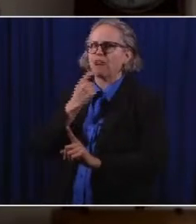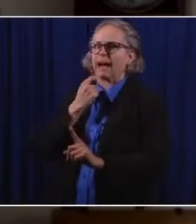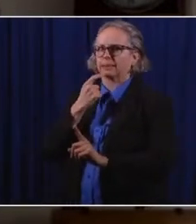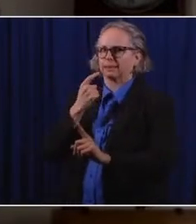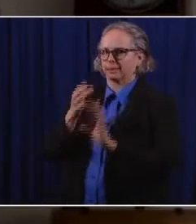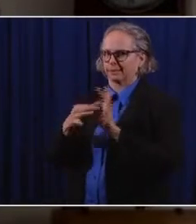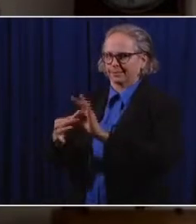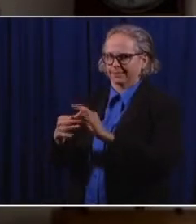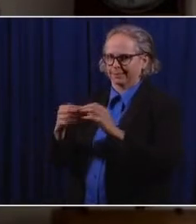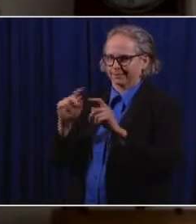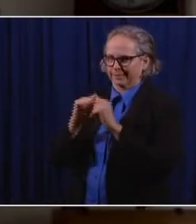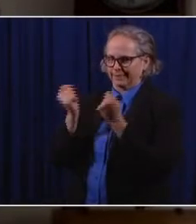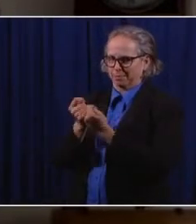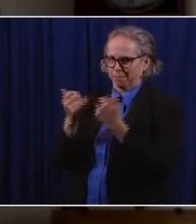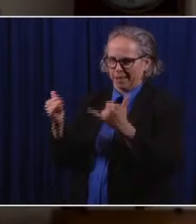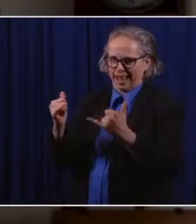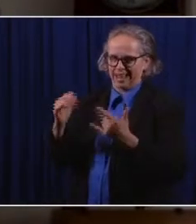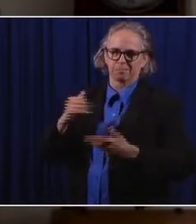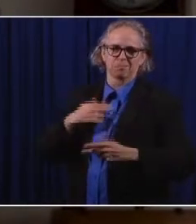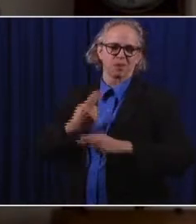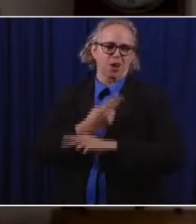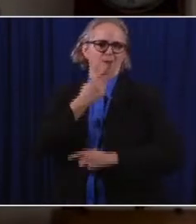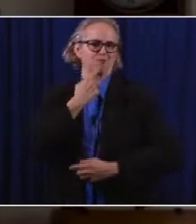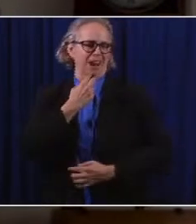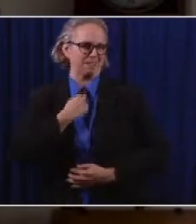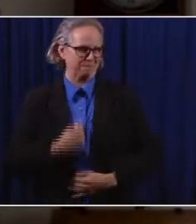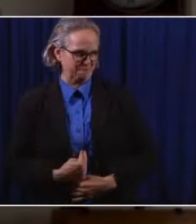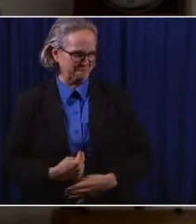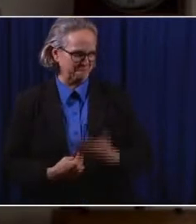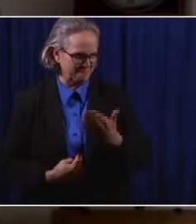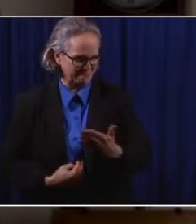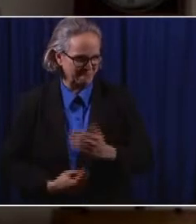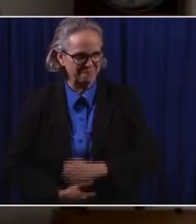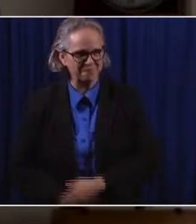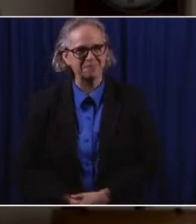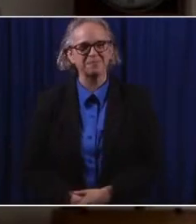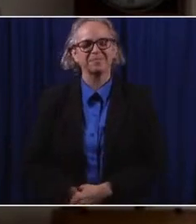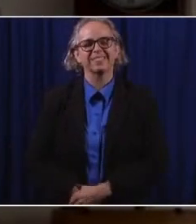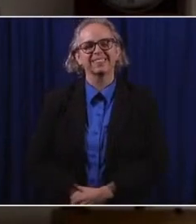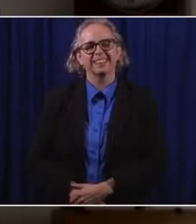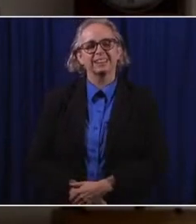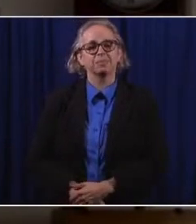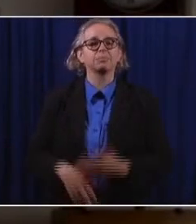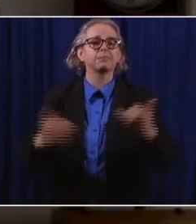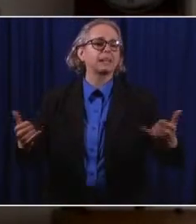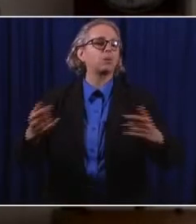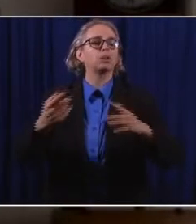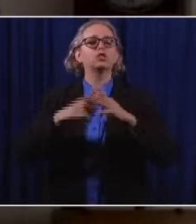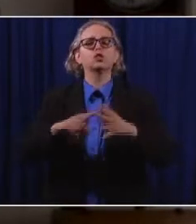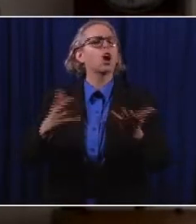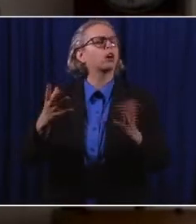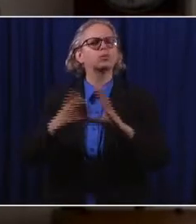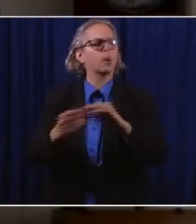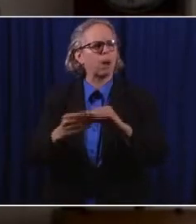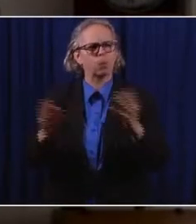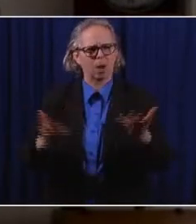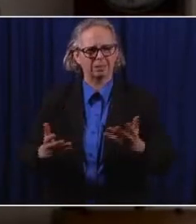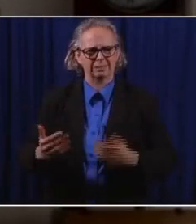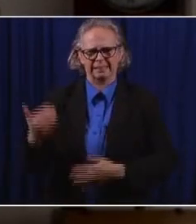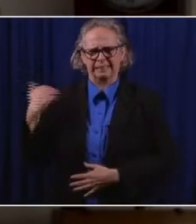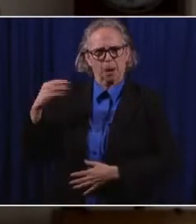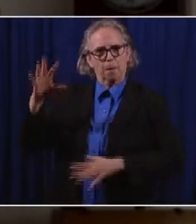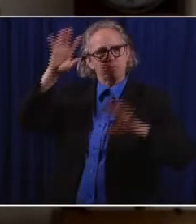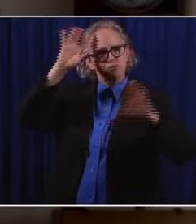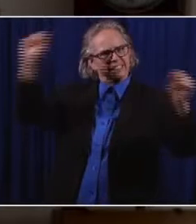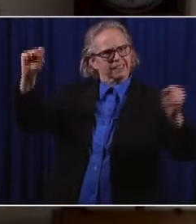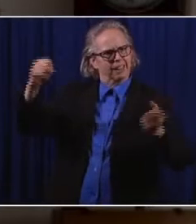I want to begin today talking for a moment about the presidential debate that occurred on Tuesday